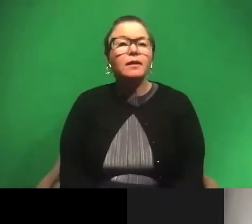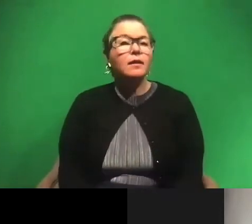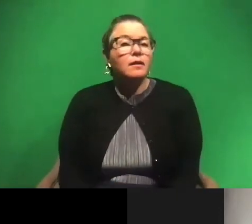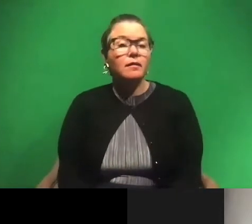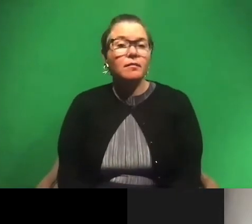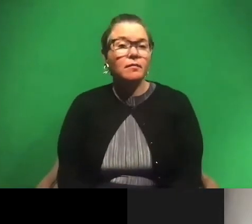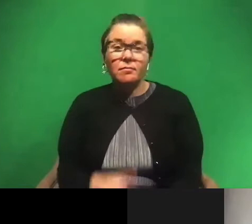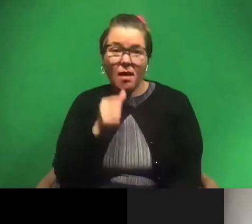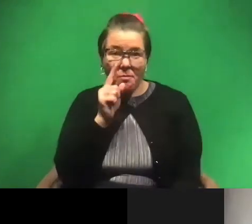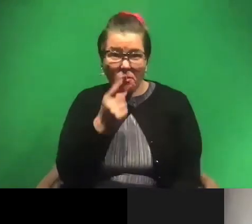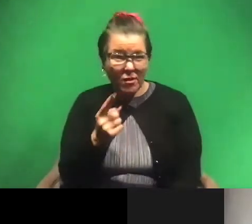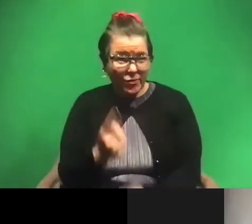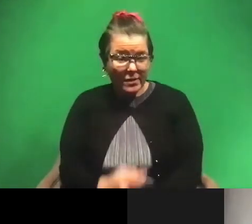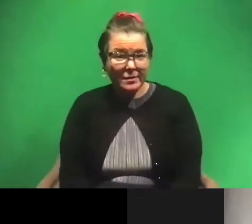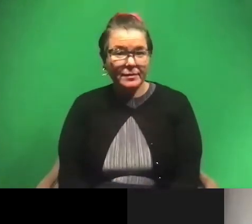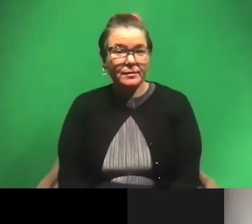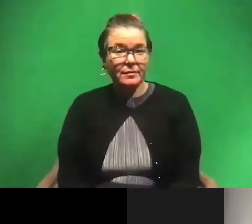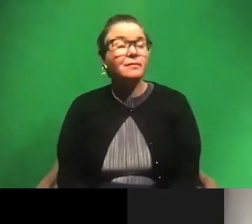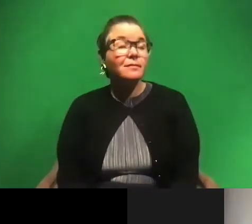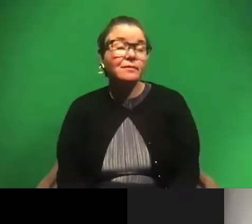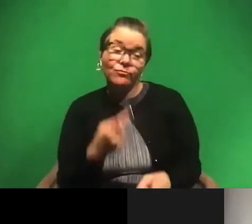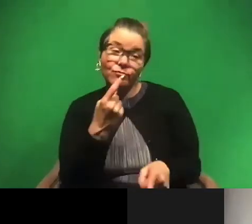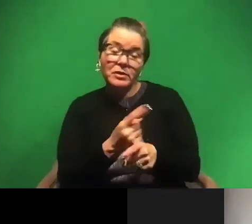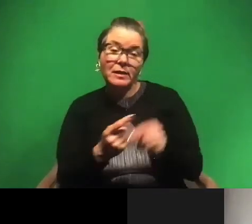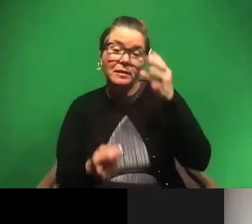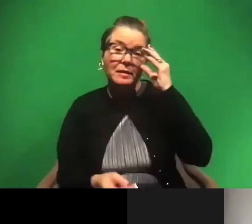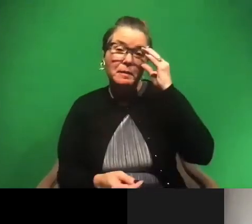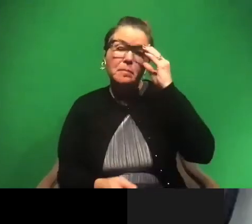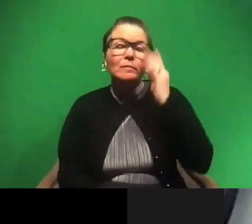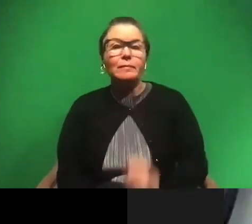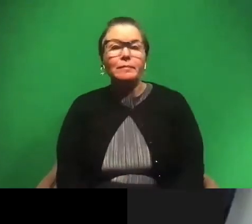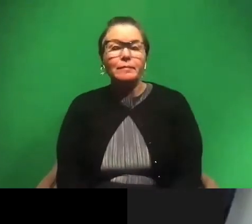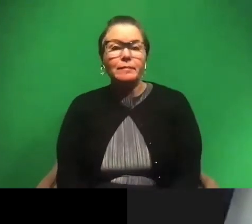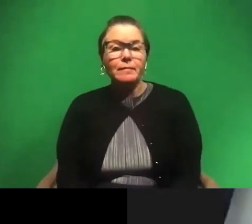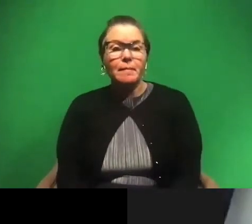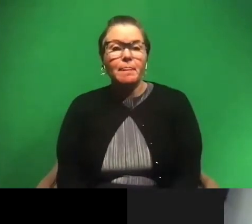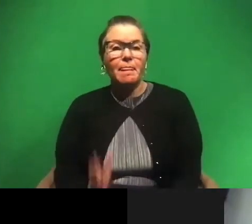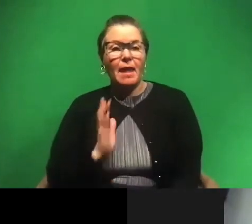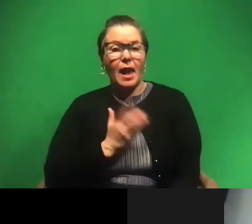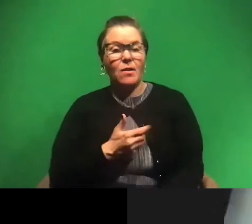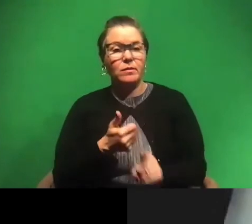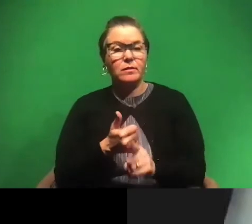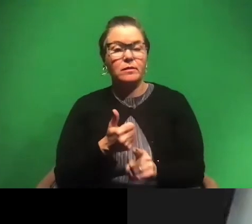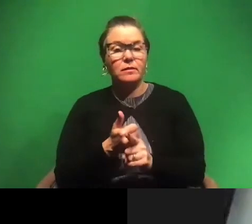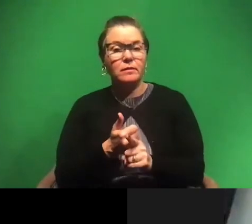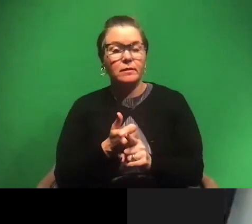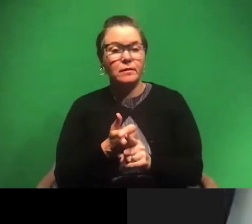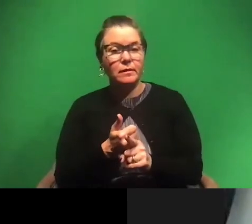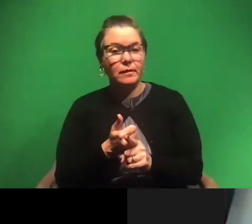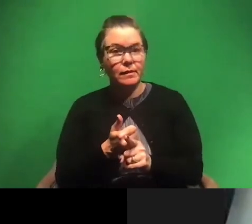boring at all, right? Yeah, and ours have